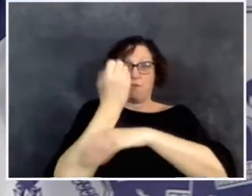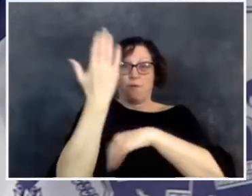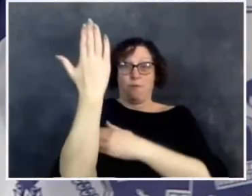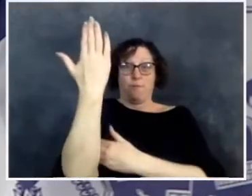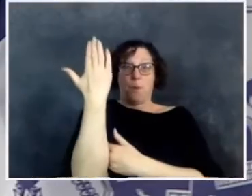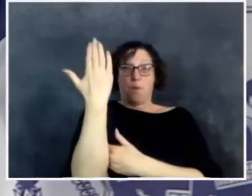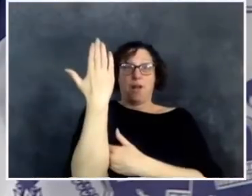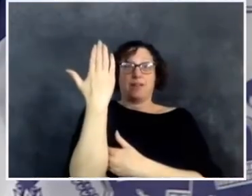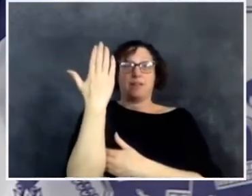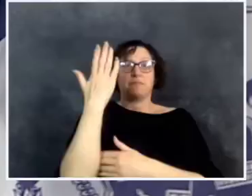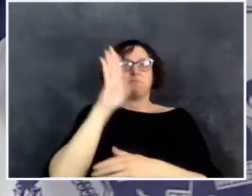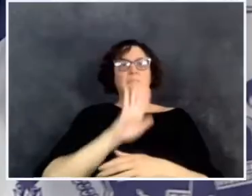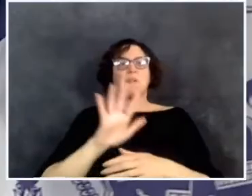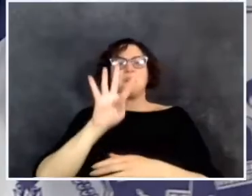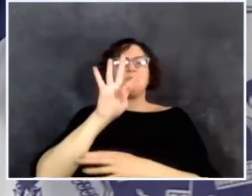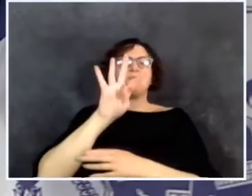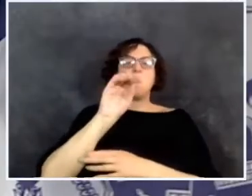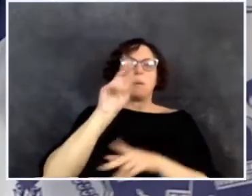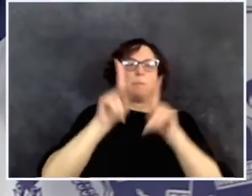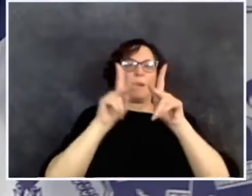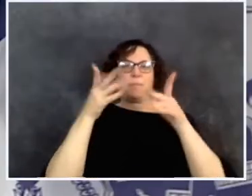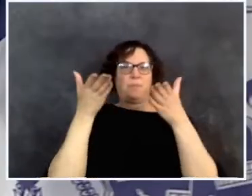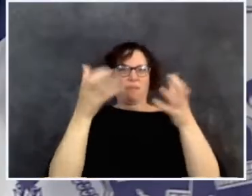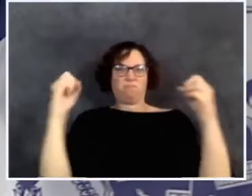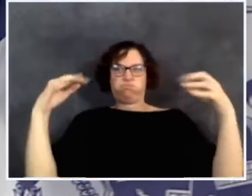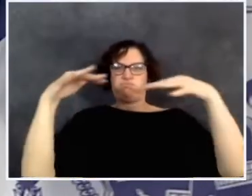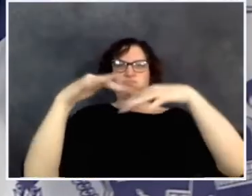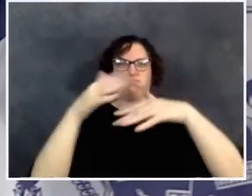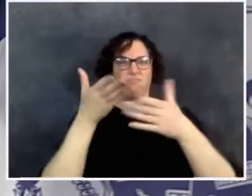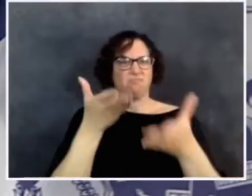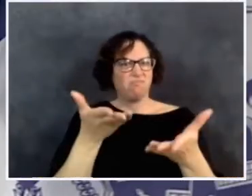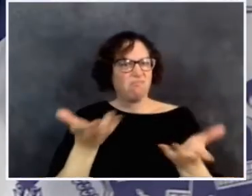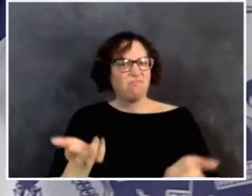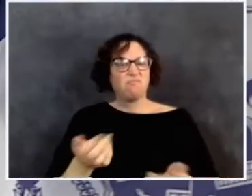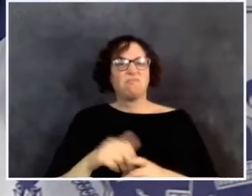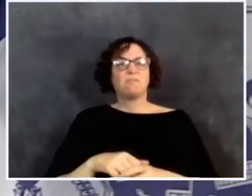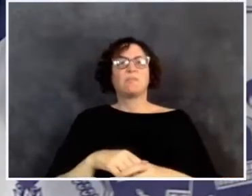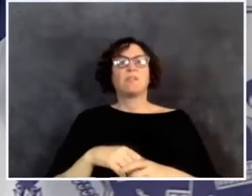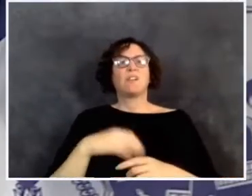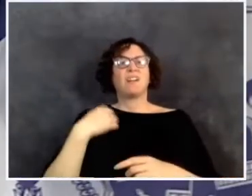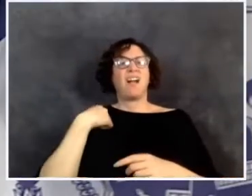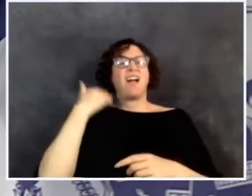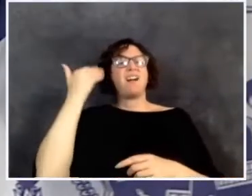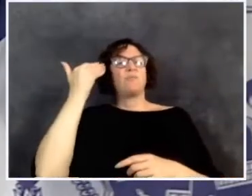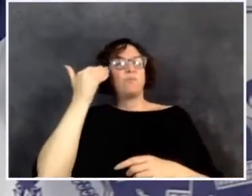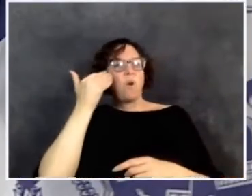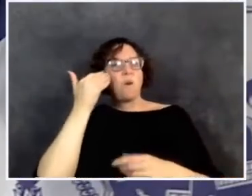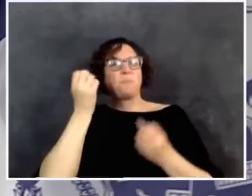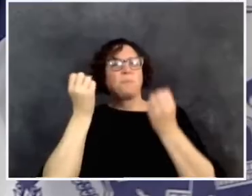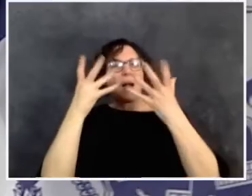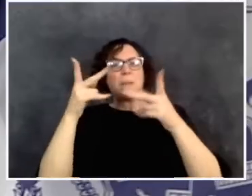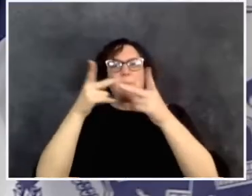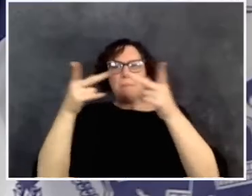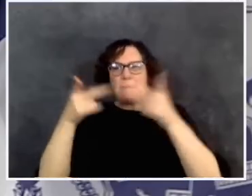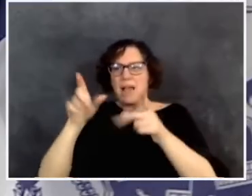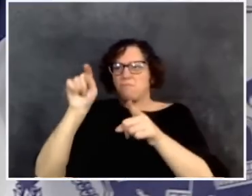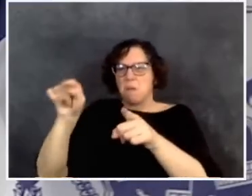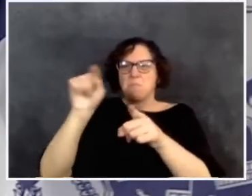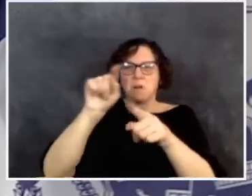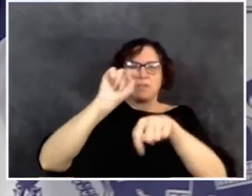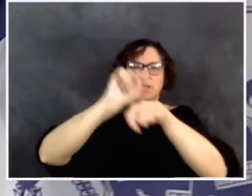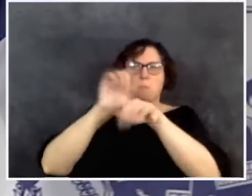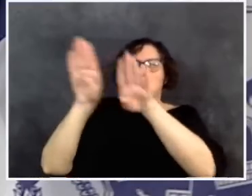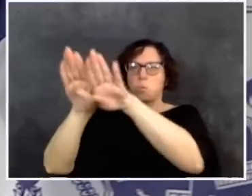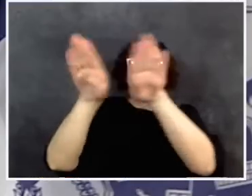but although I know a majority of shuls were officially closed, I know from people who